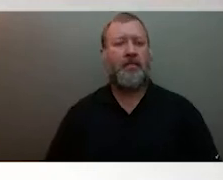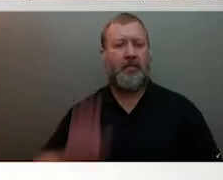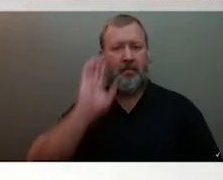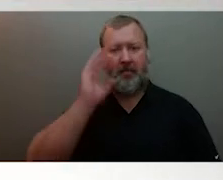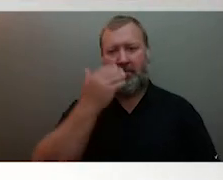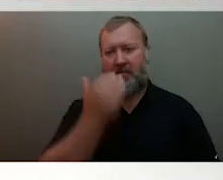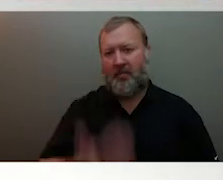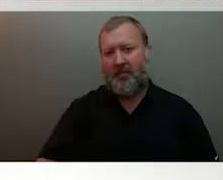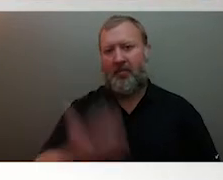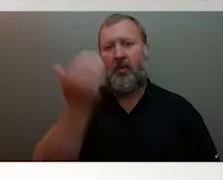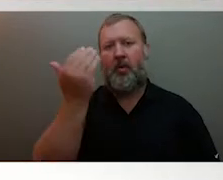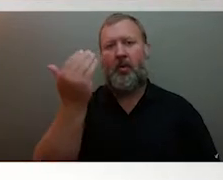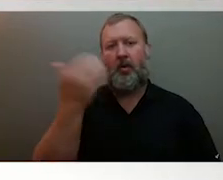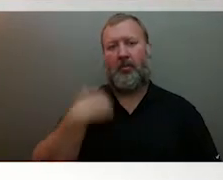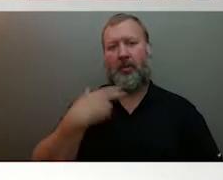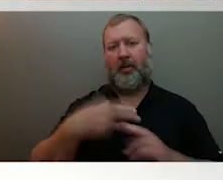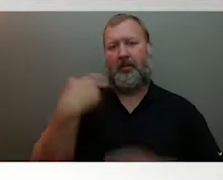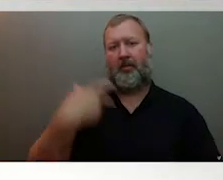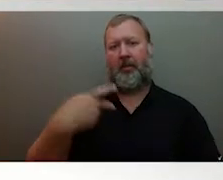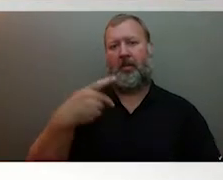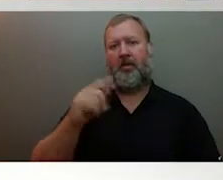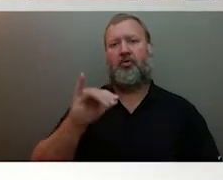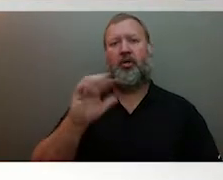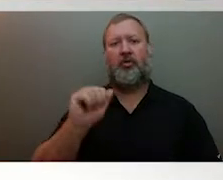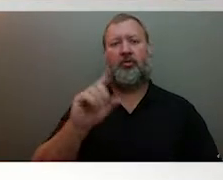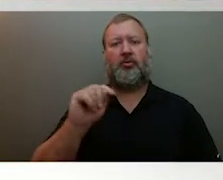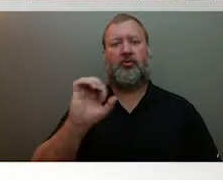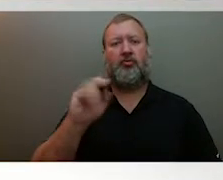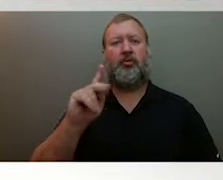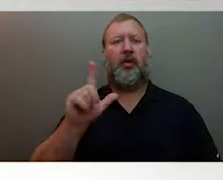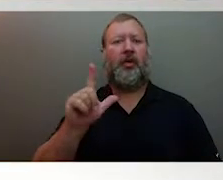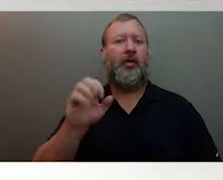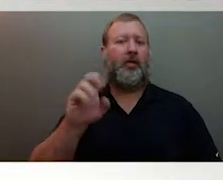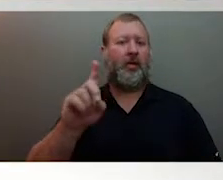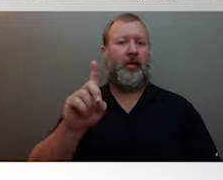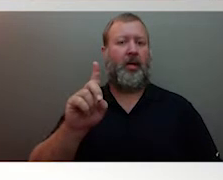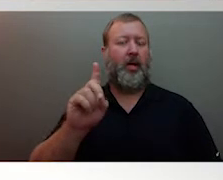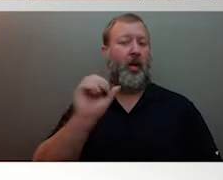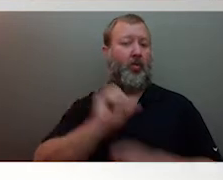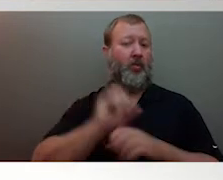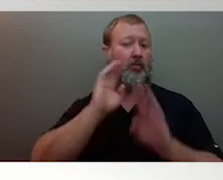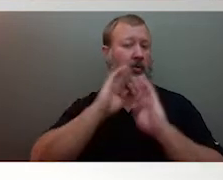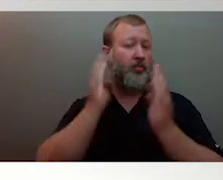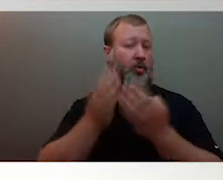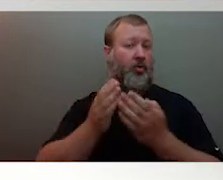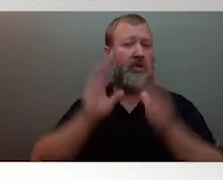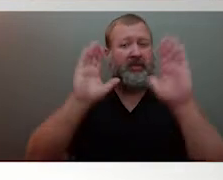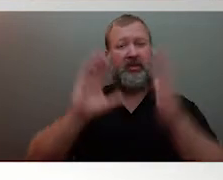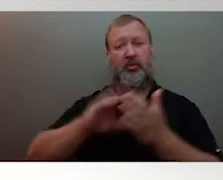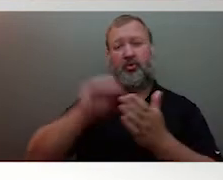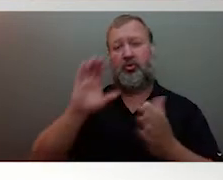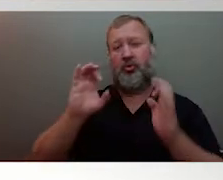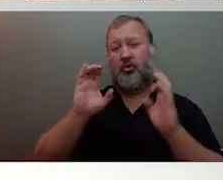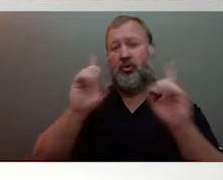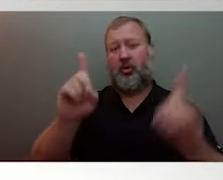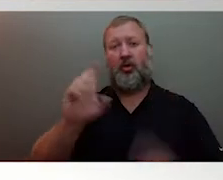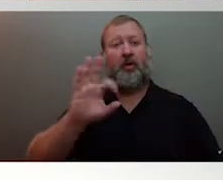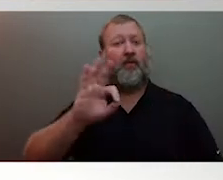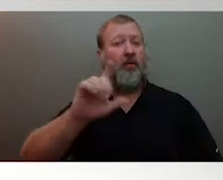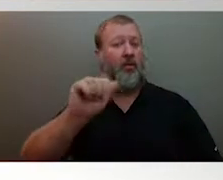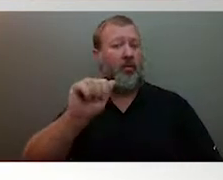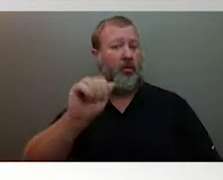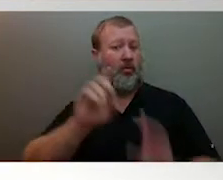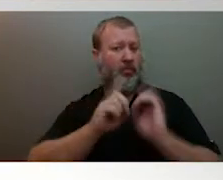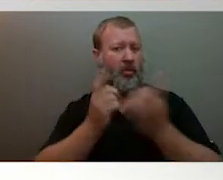Good morning. I am Patricia Strickland, and I work for the Bureau of Exceptional Student Education at the Florida Department of Education.